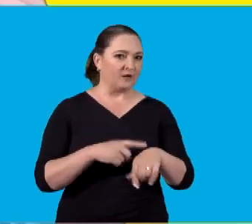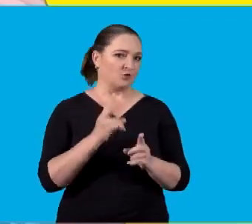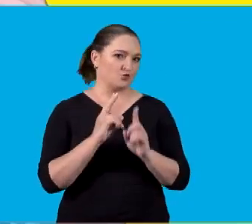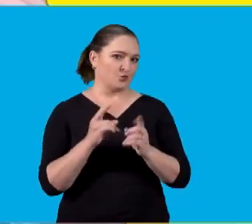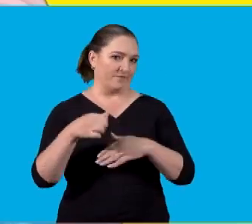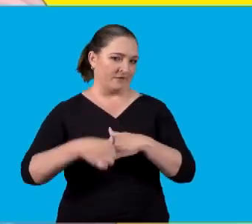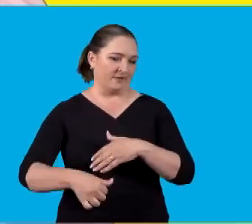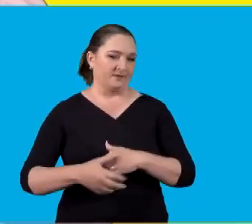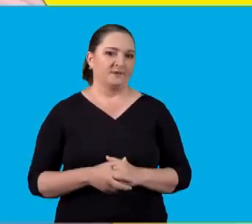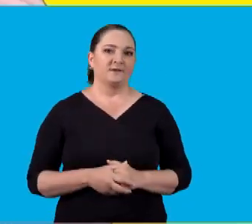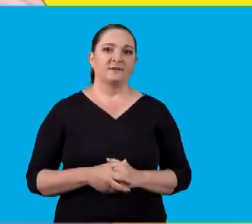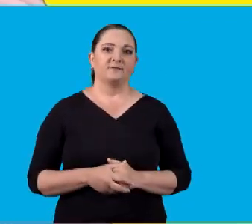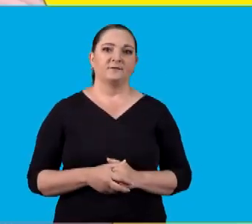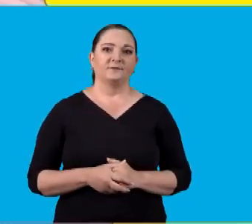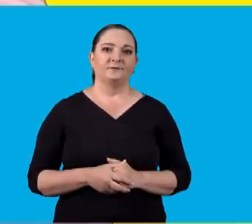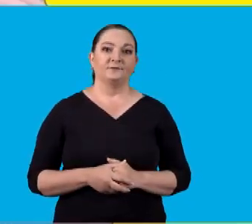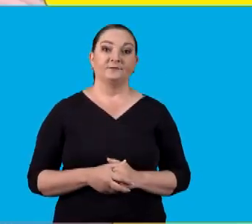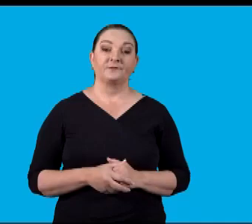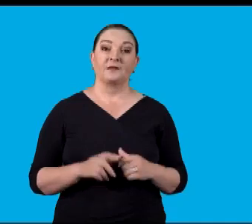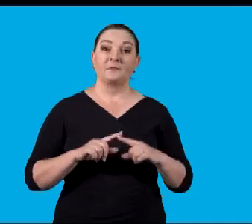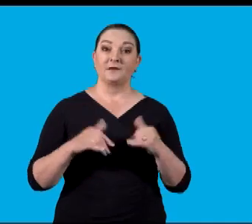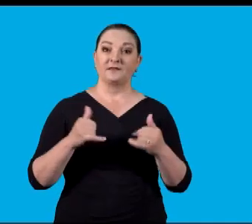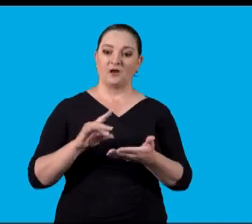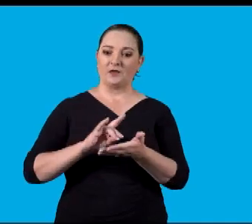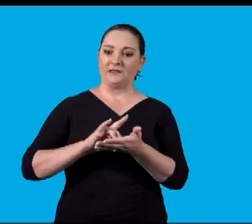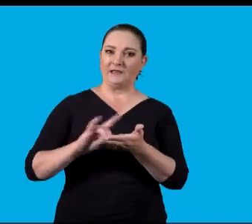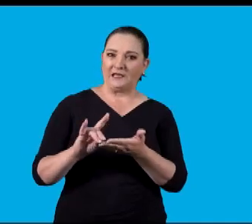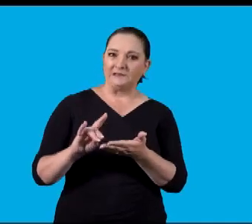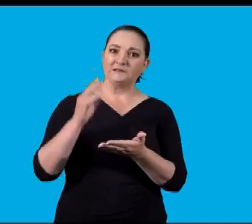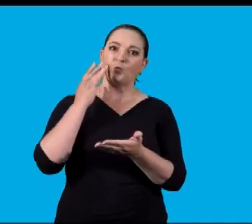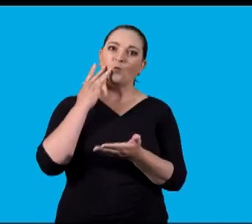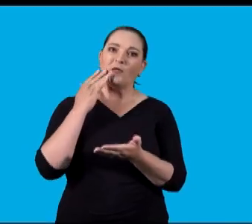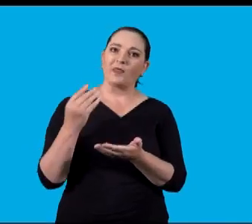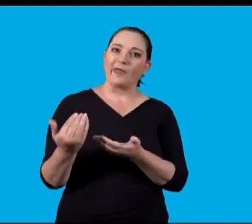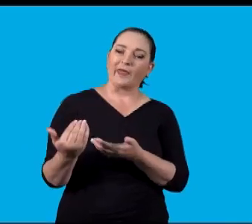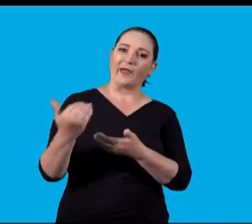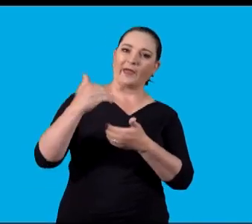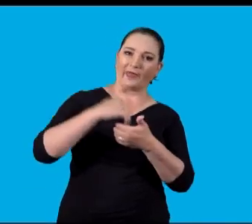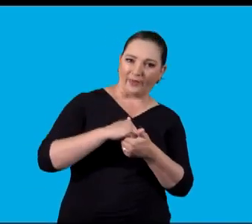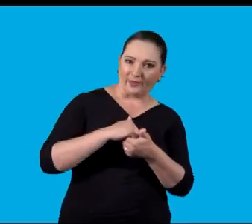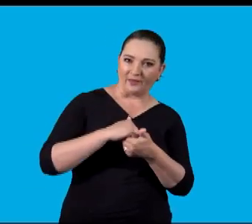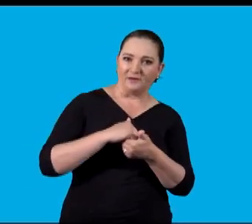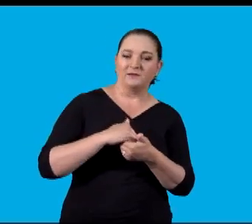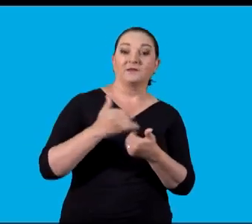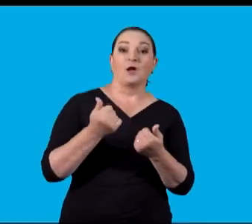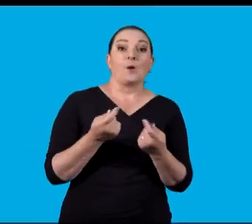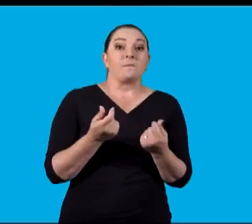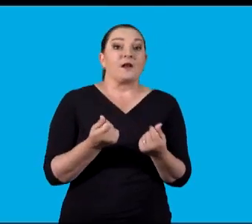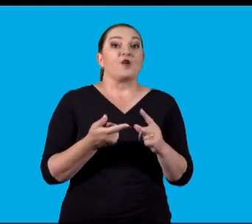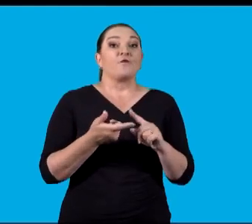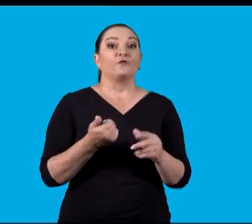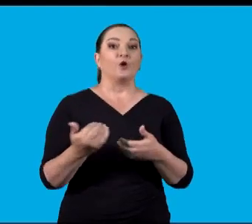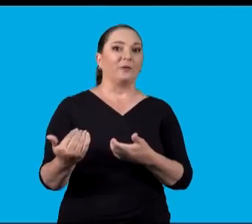months. And what is cash inflow? Cash inflow is money that is received